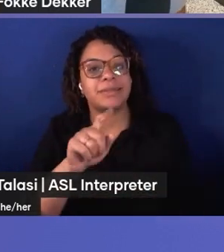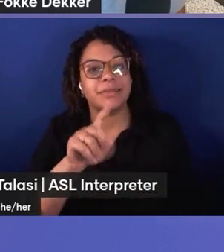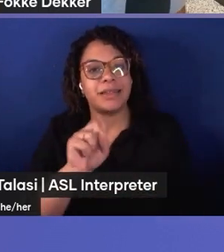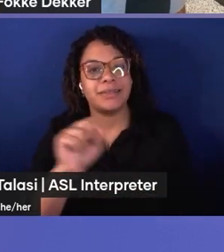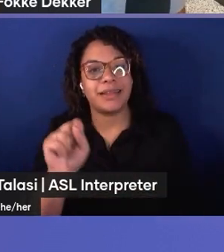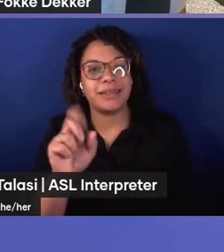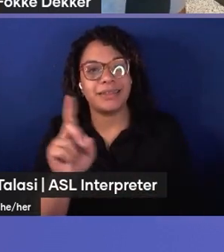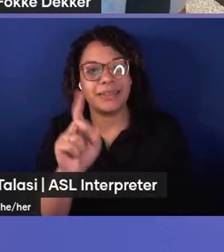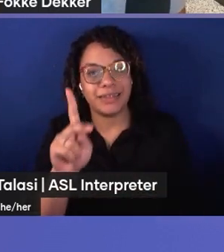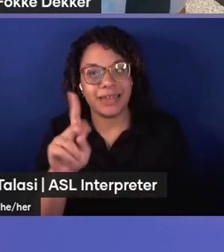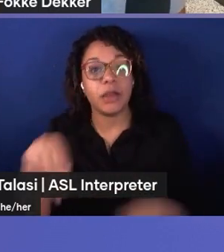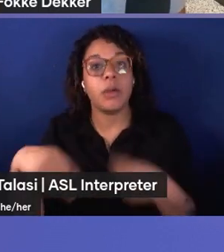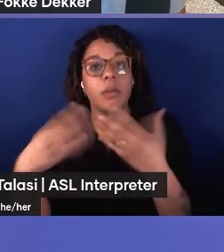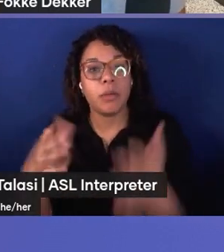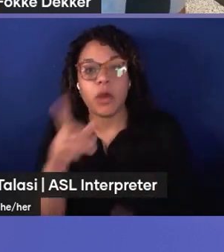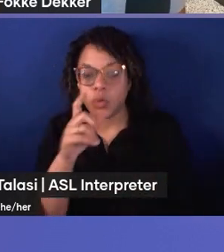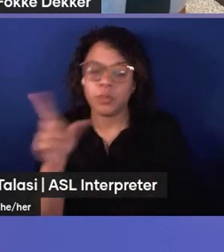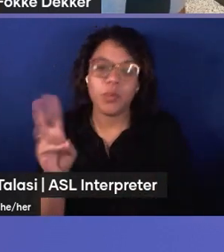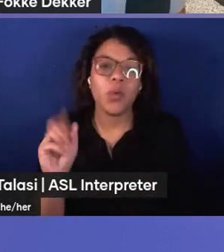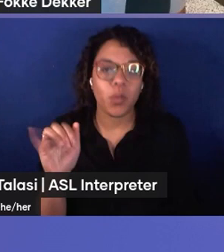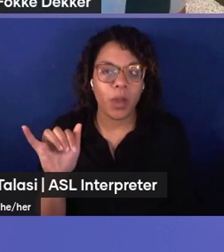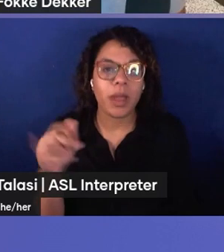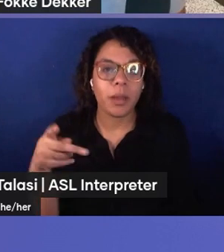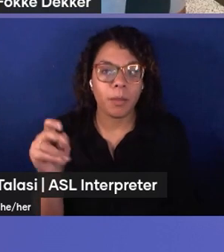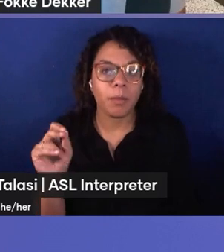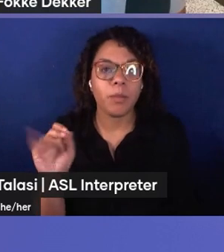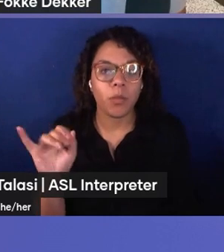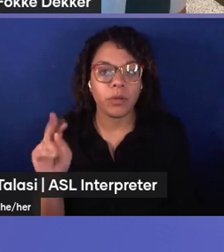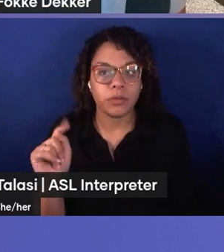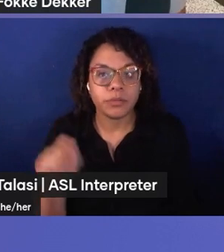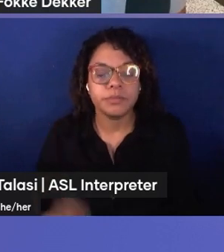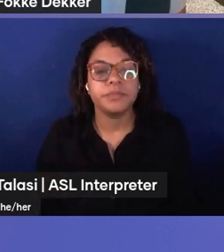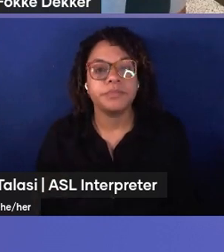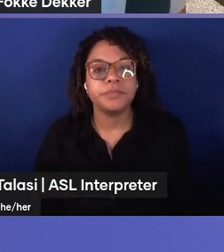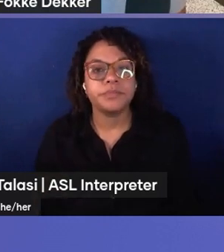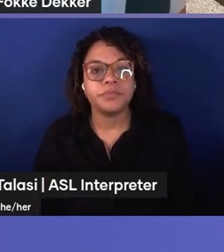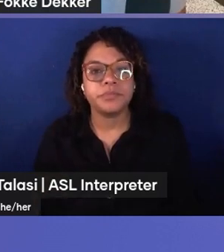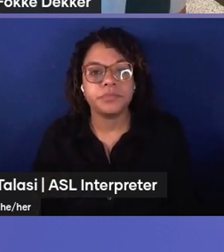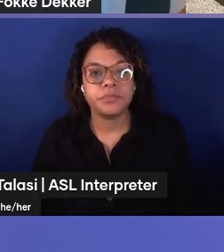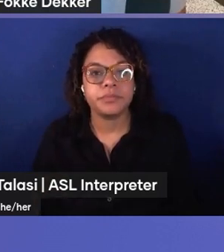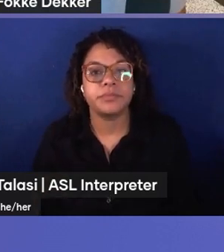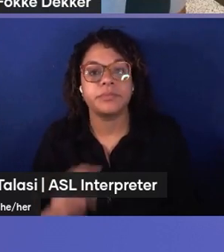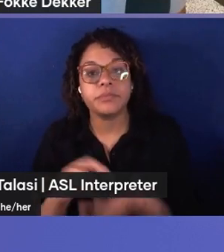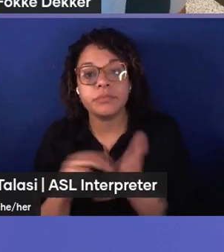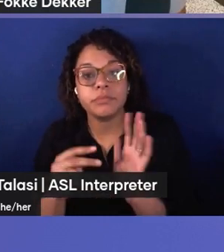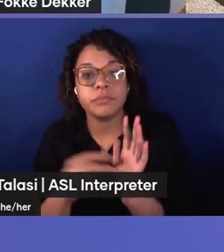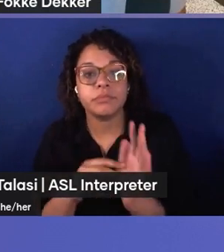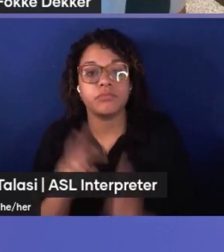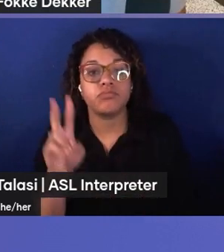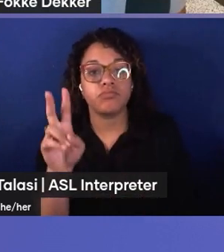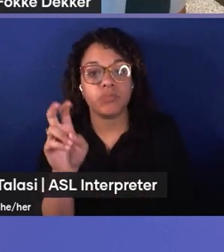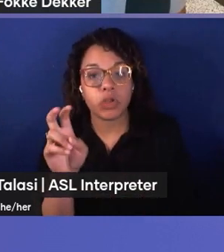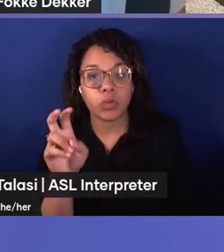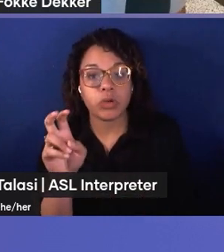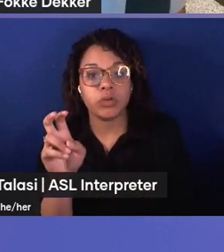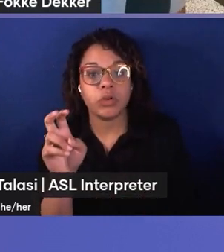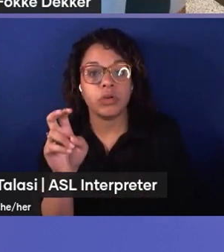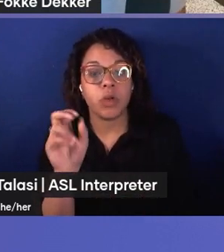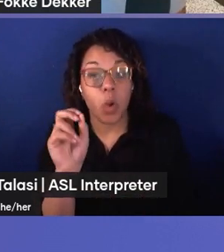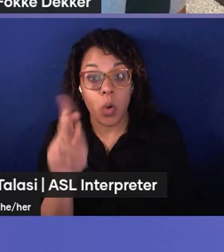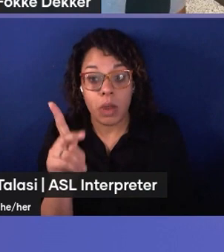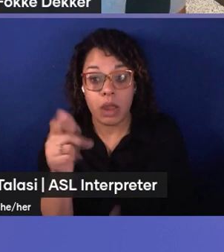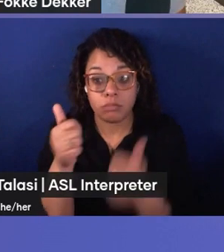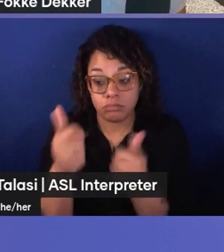by Waypoint. And so if we get back at 200 OK from our